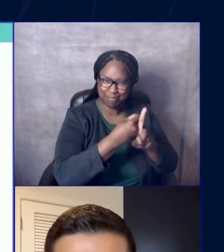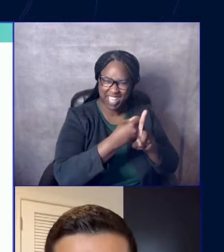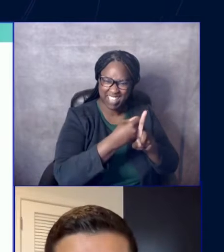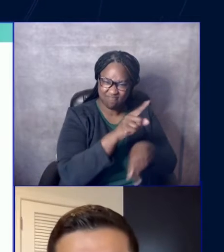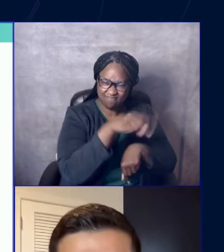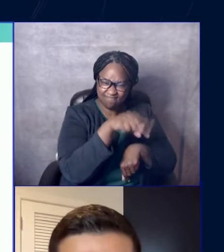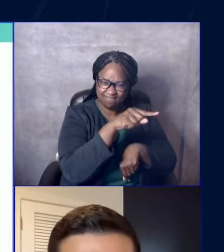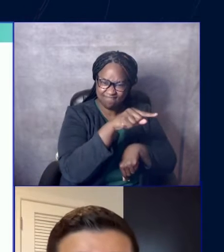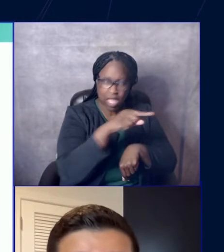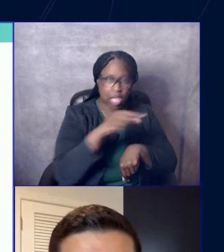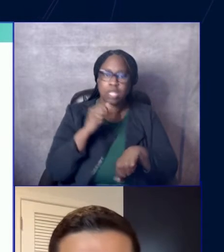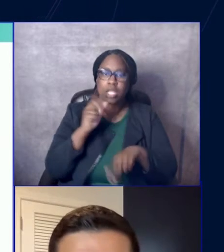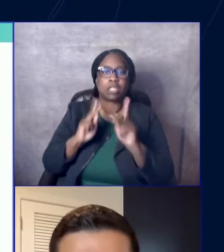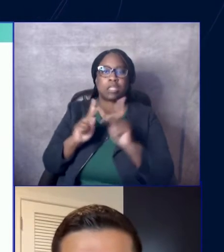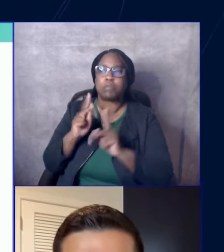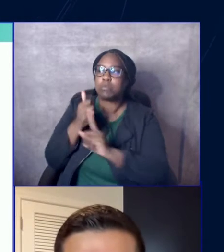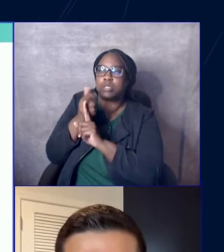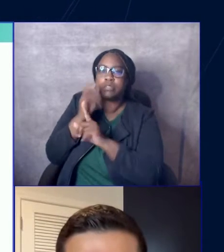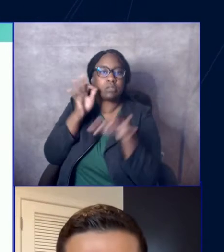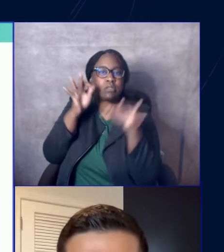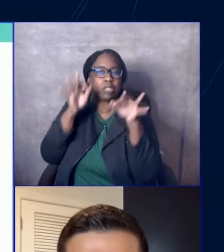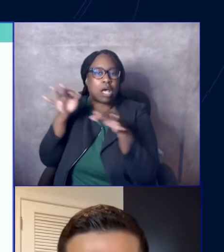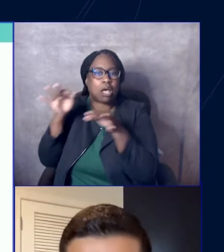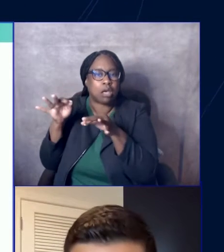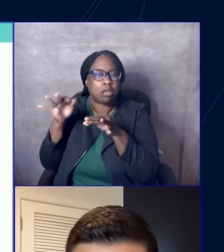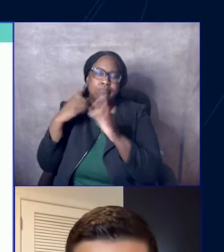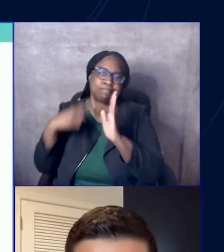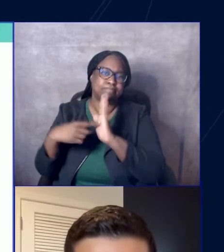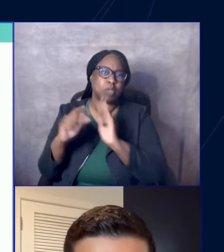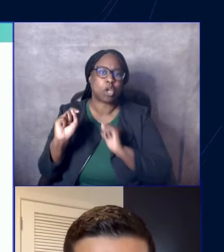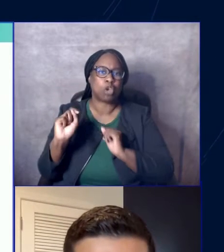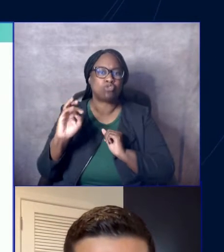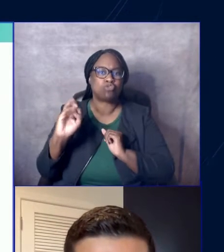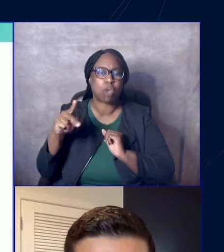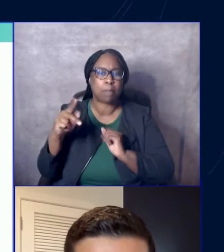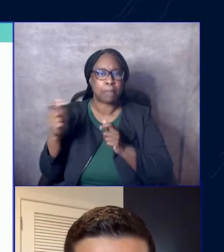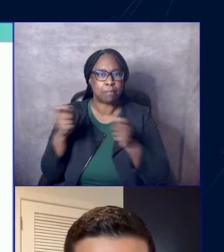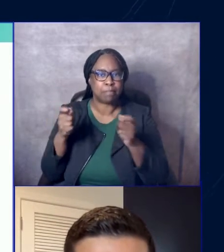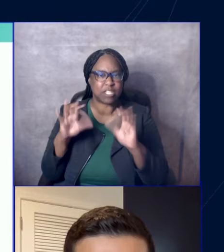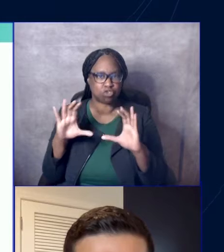decision possible in the first place, like the Trump administration.